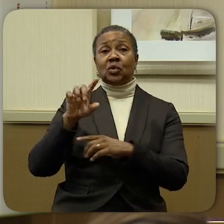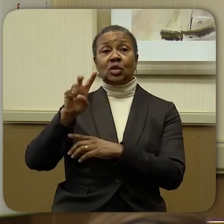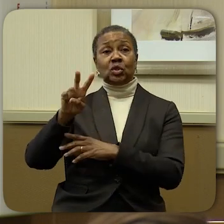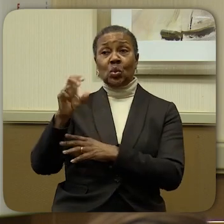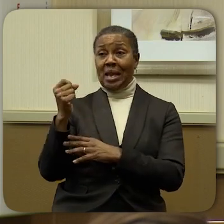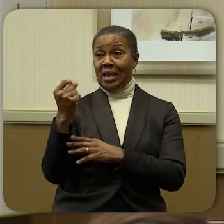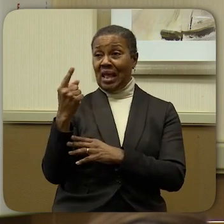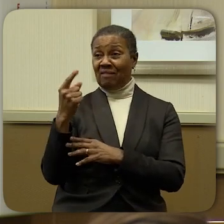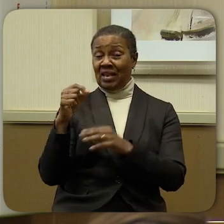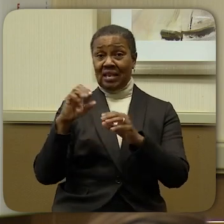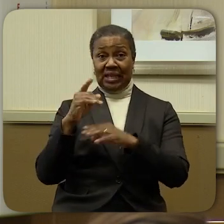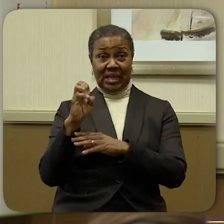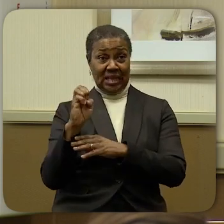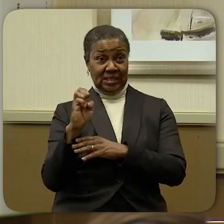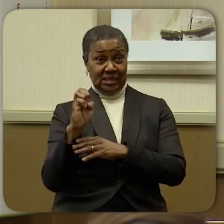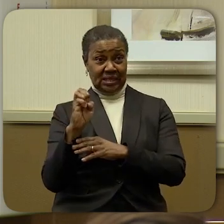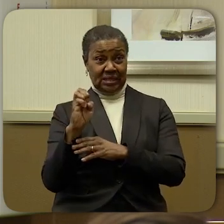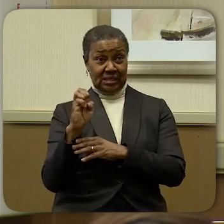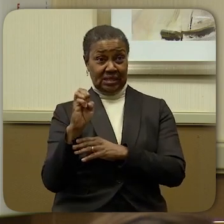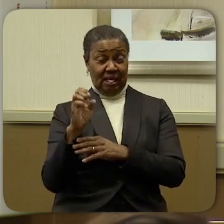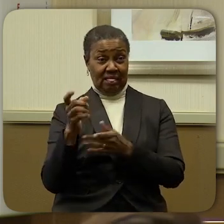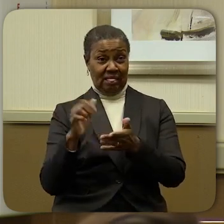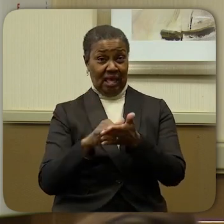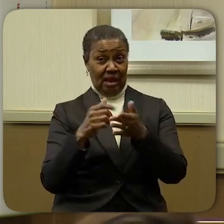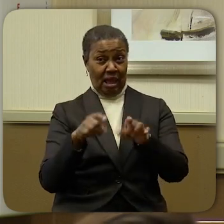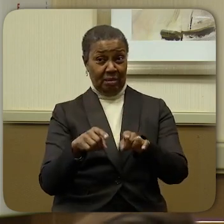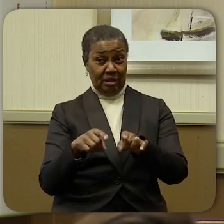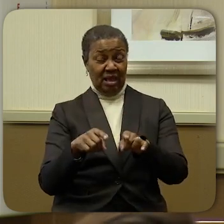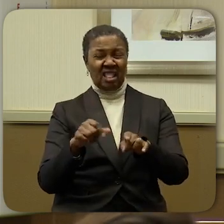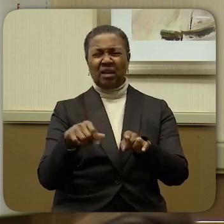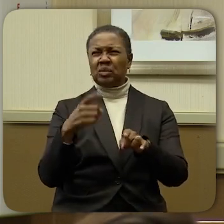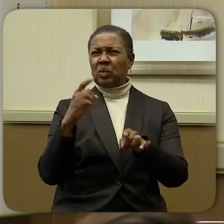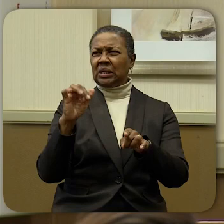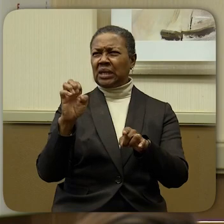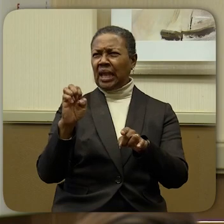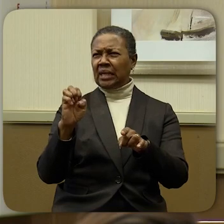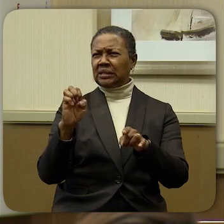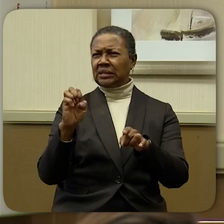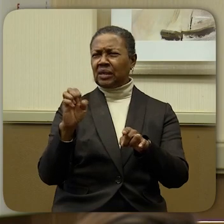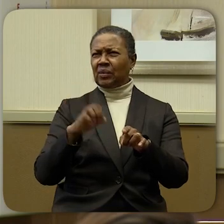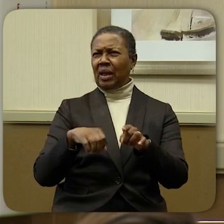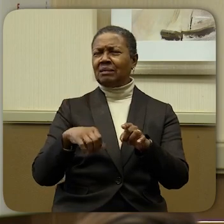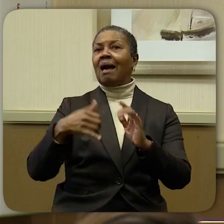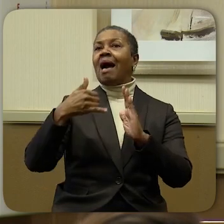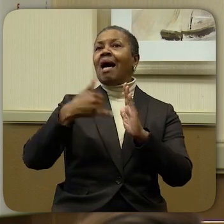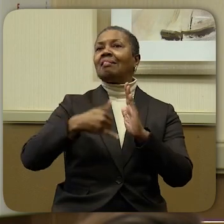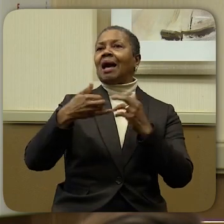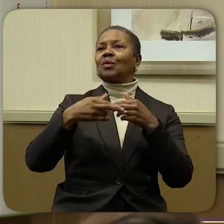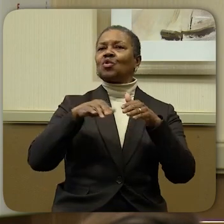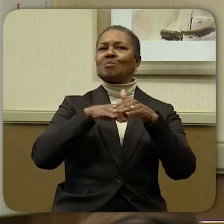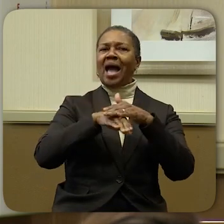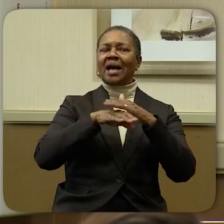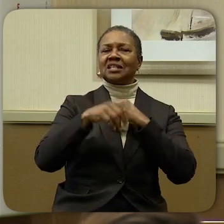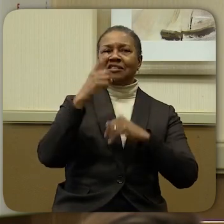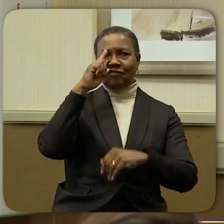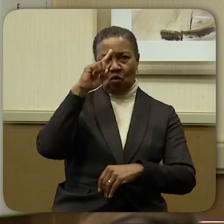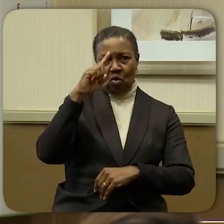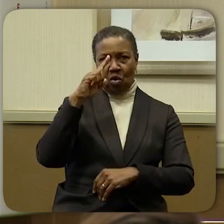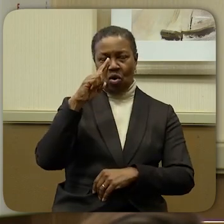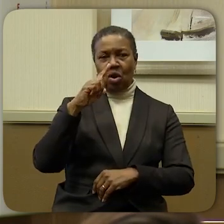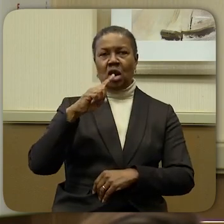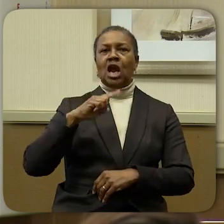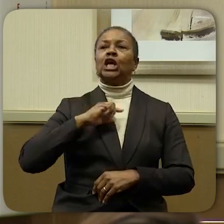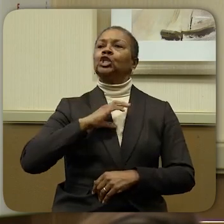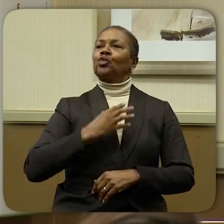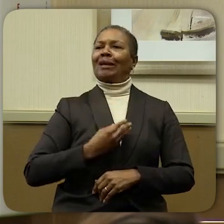years, are folks familiar with that? There was a case around locker room access for a transgender girl,